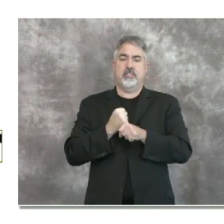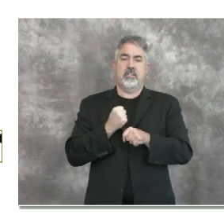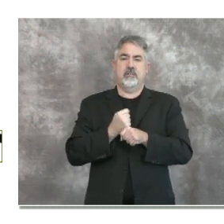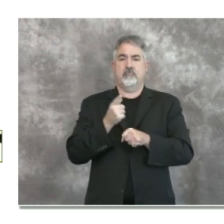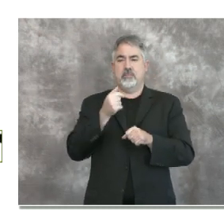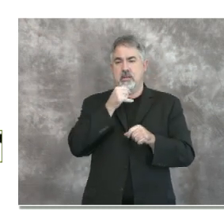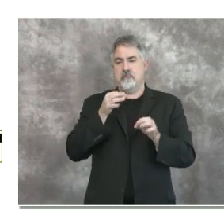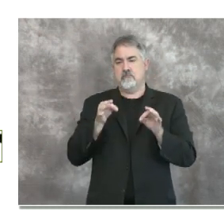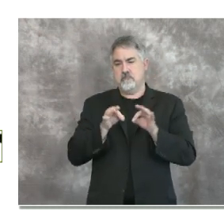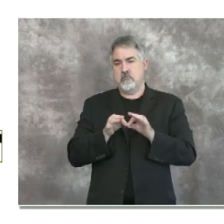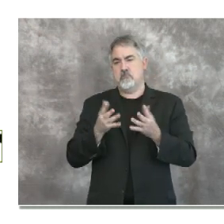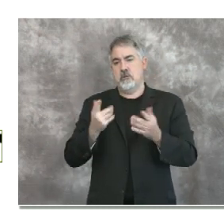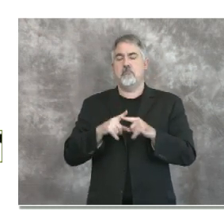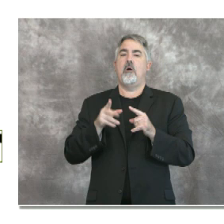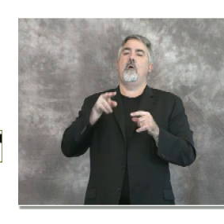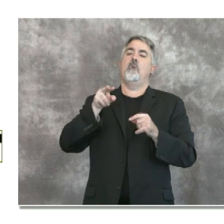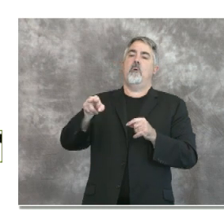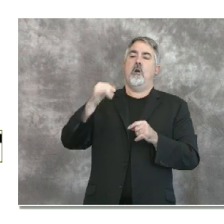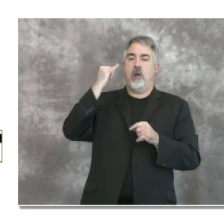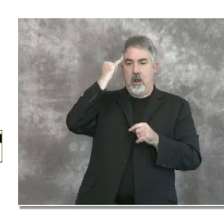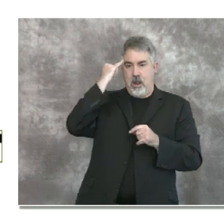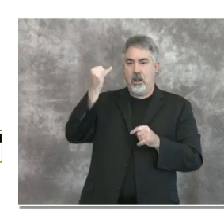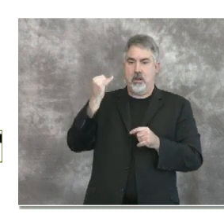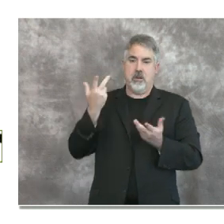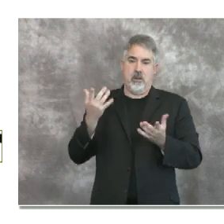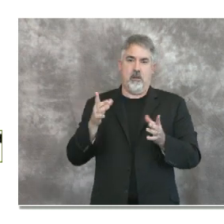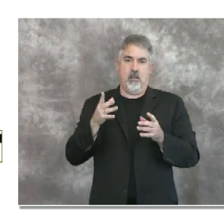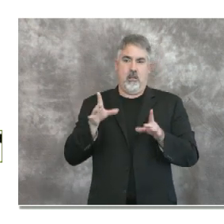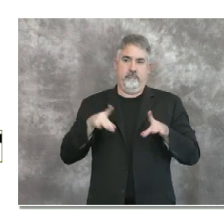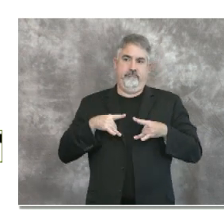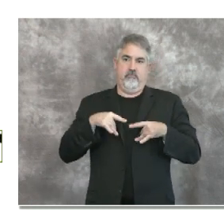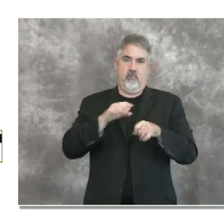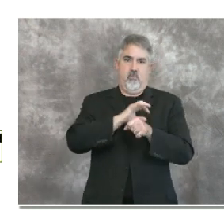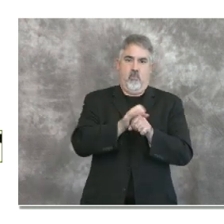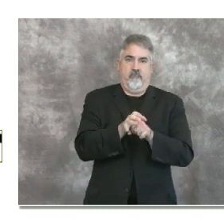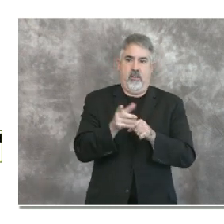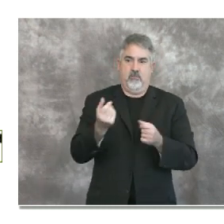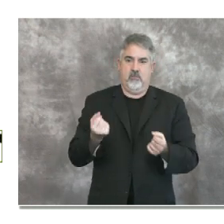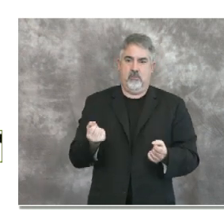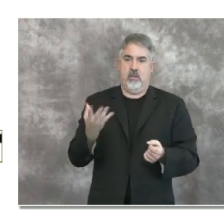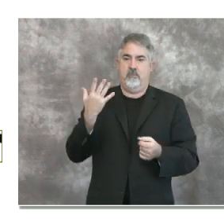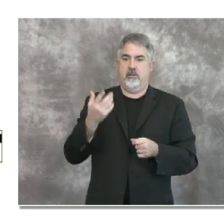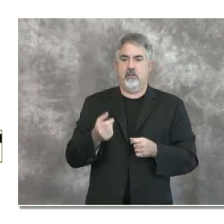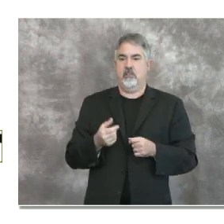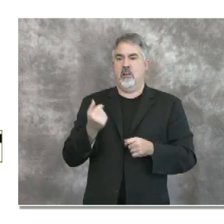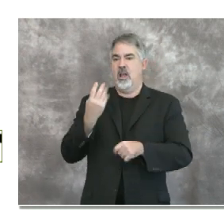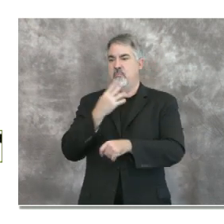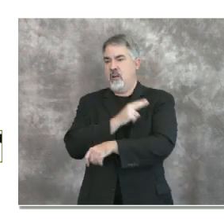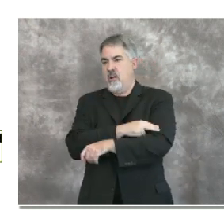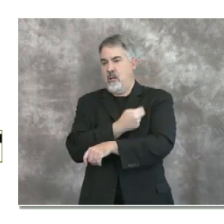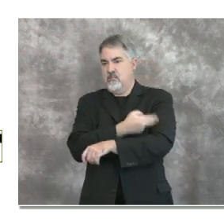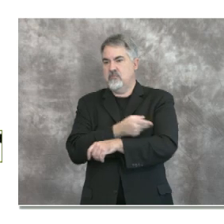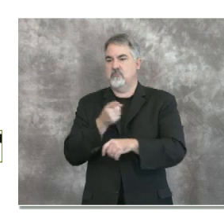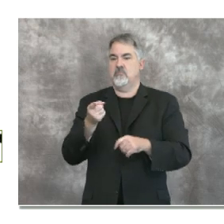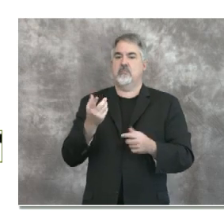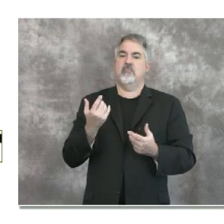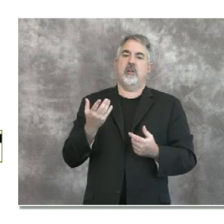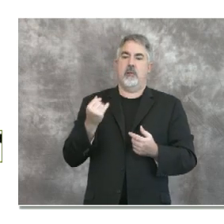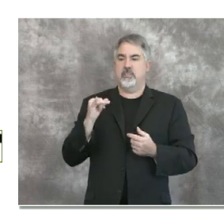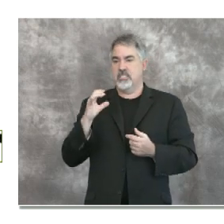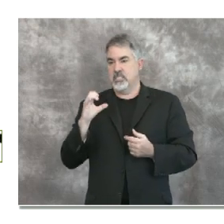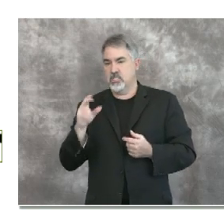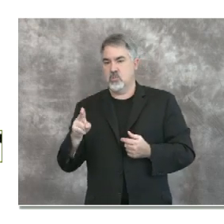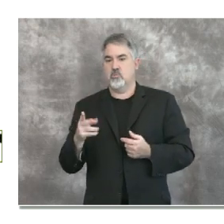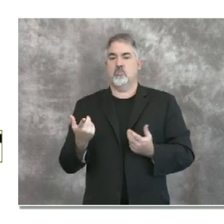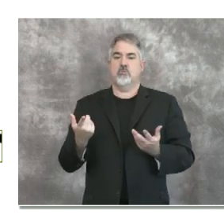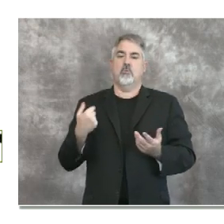to focus on percentage of positives. The doubling rate of hospitalizations and the doubling rate of ICUs is something we continue to